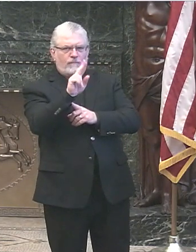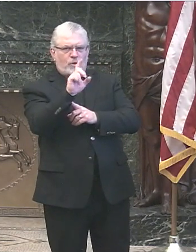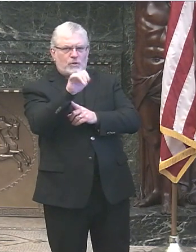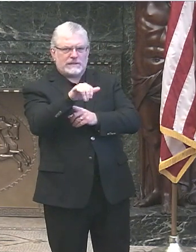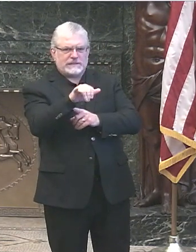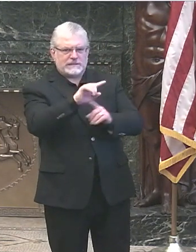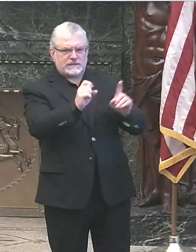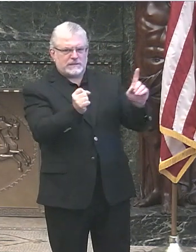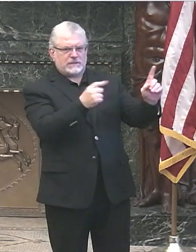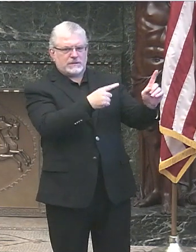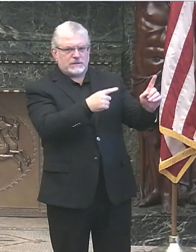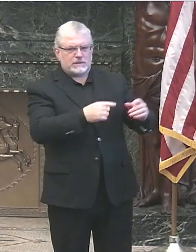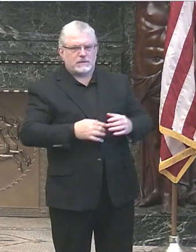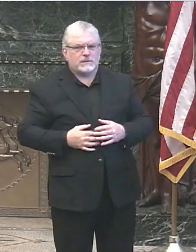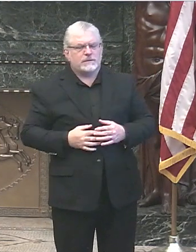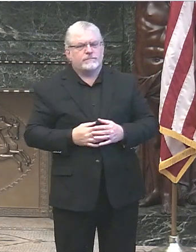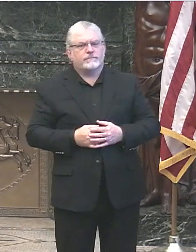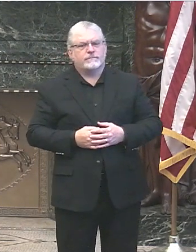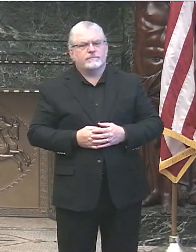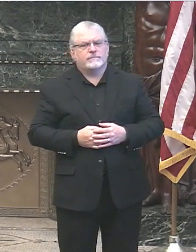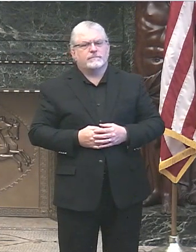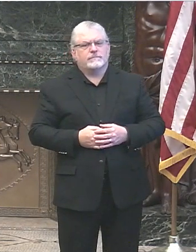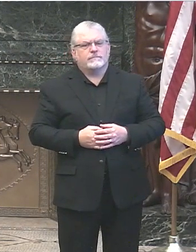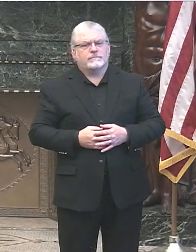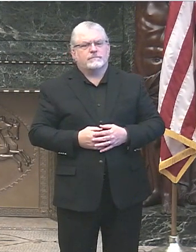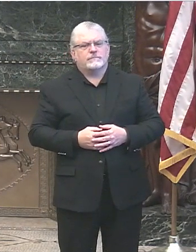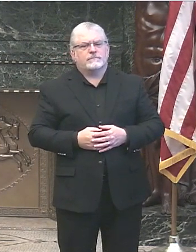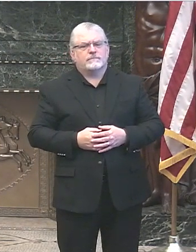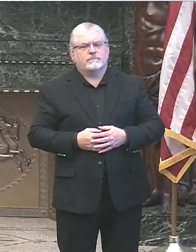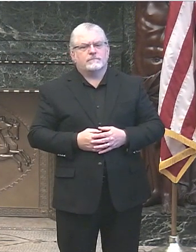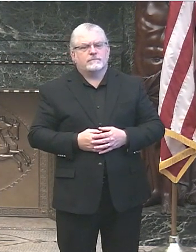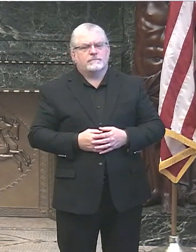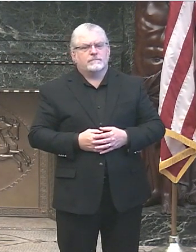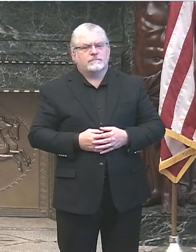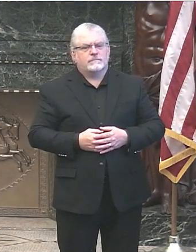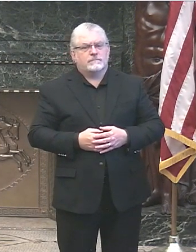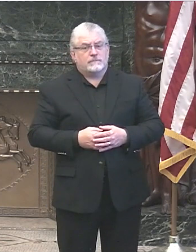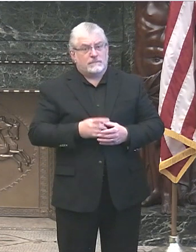essential city staff who are symptomatic or at risk?